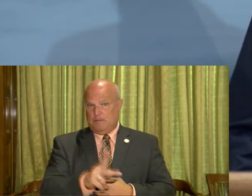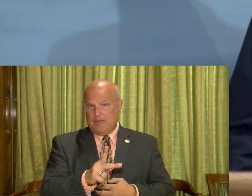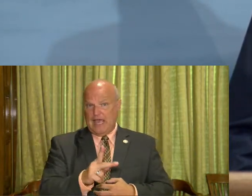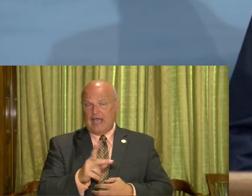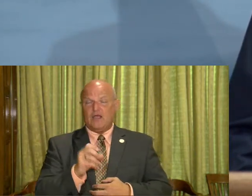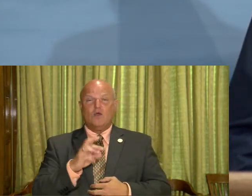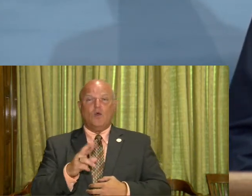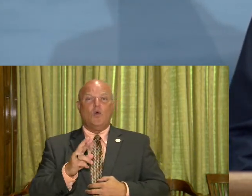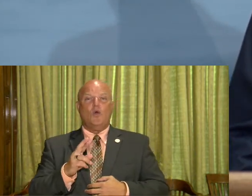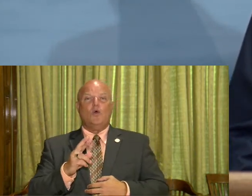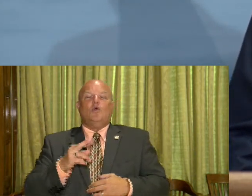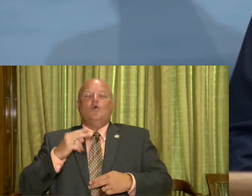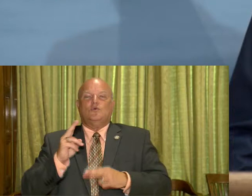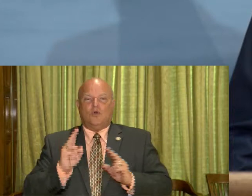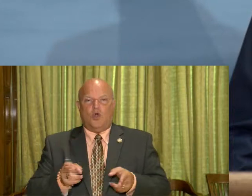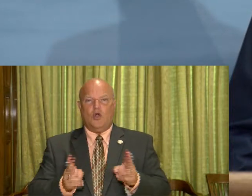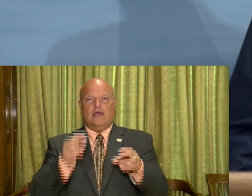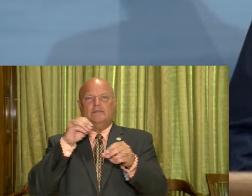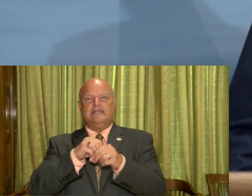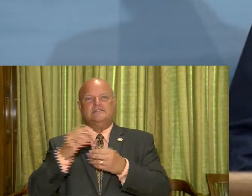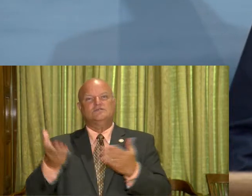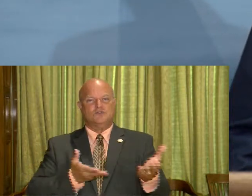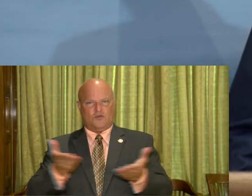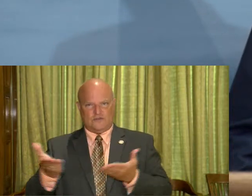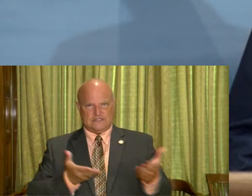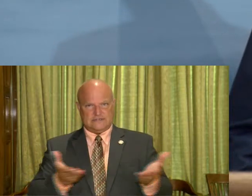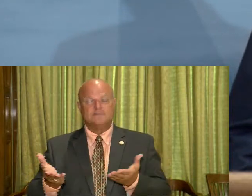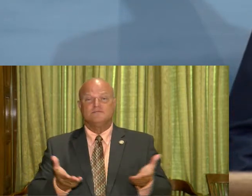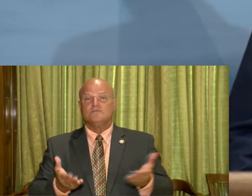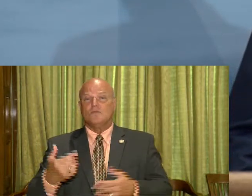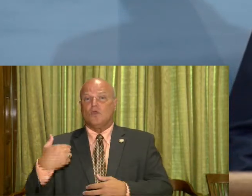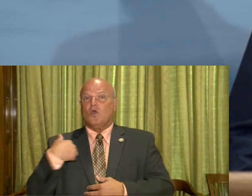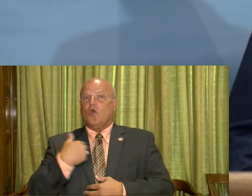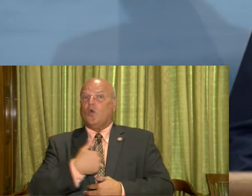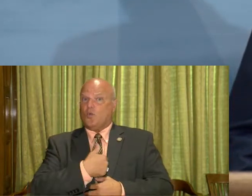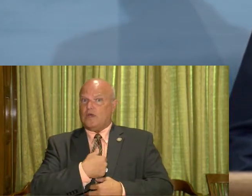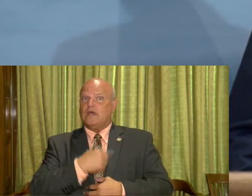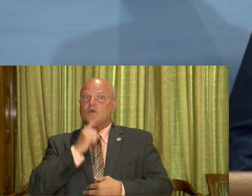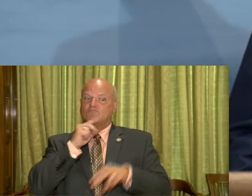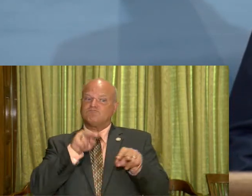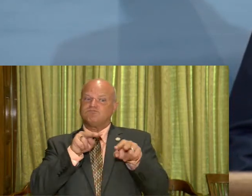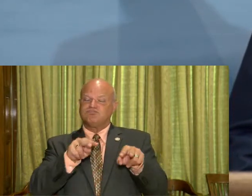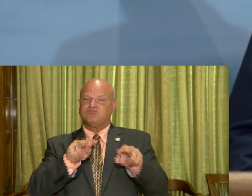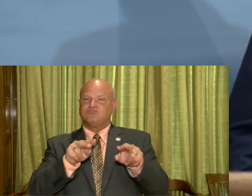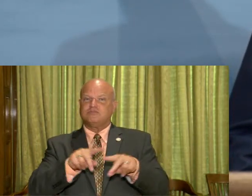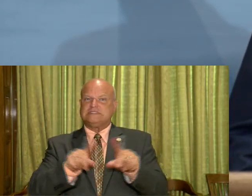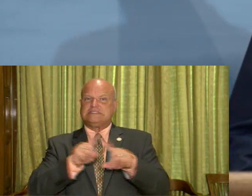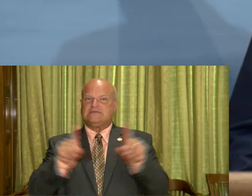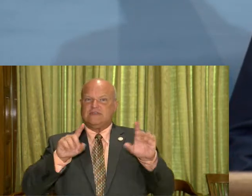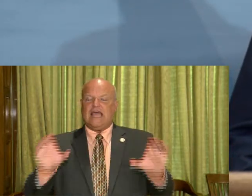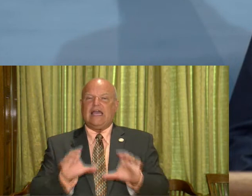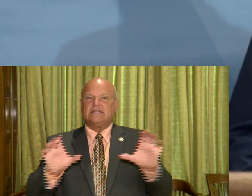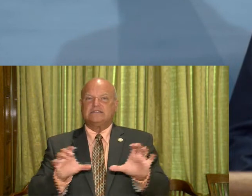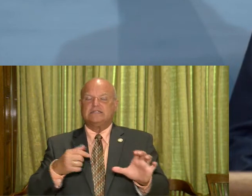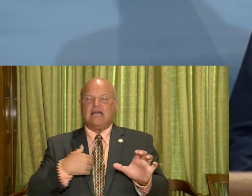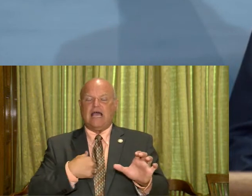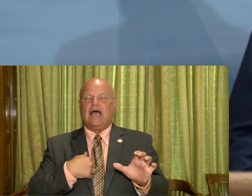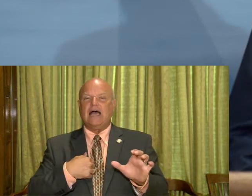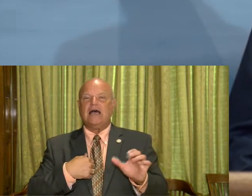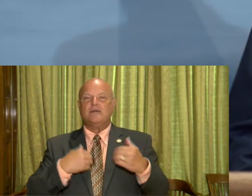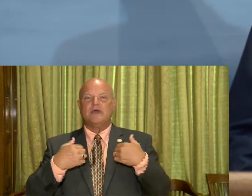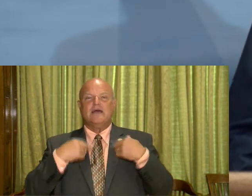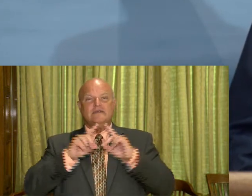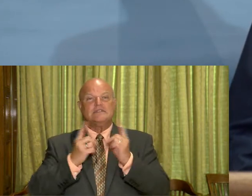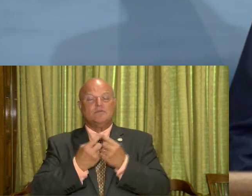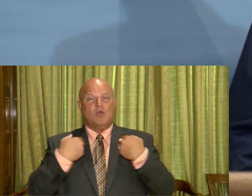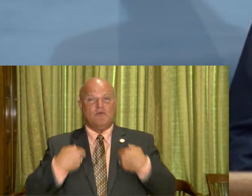to speed entry into service. And we're looking at a number of different specific actions. I'm directing our Department of